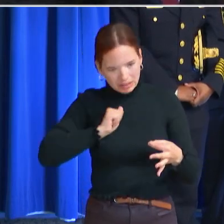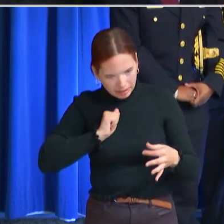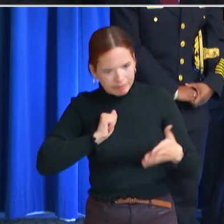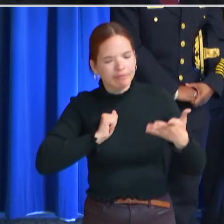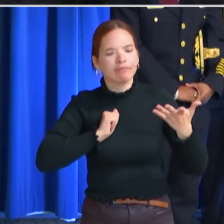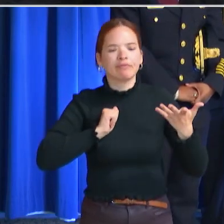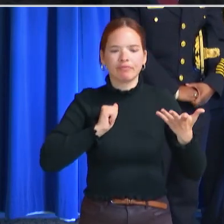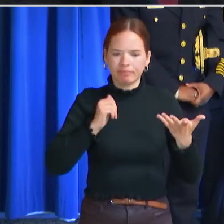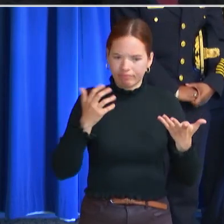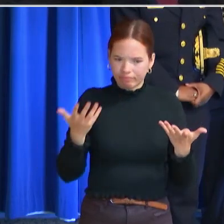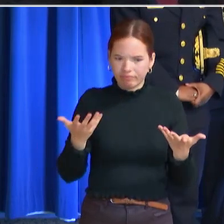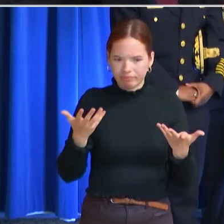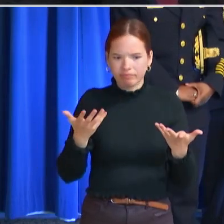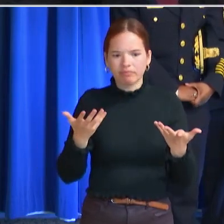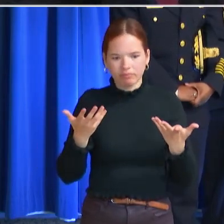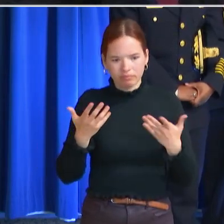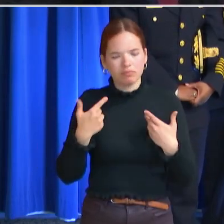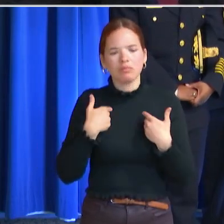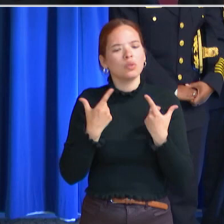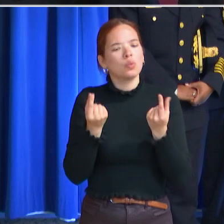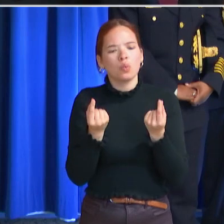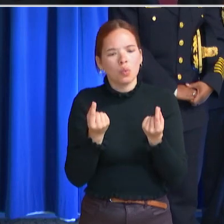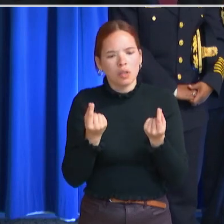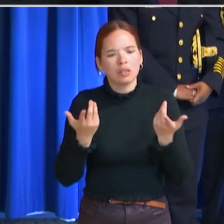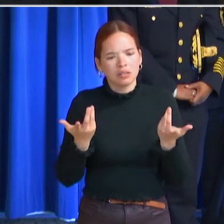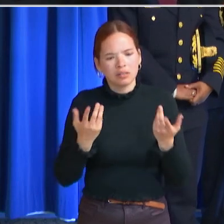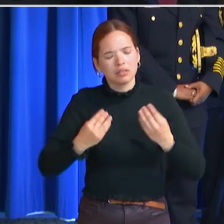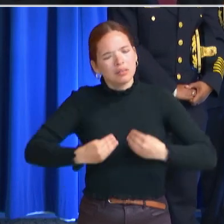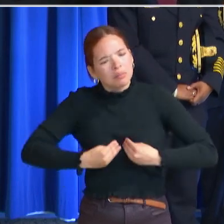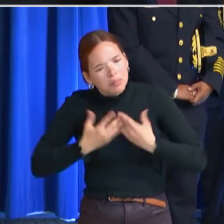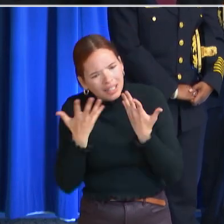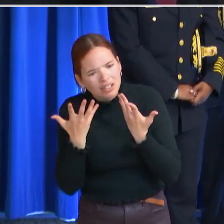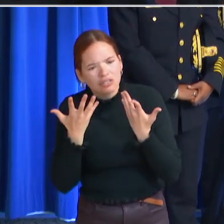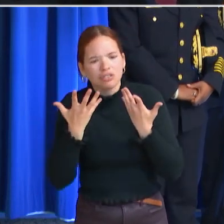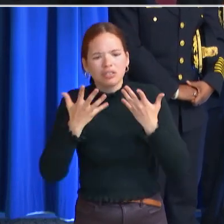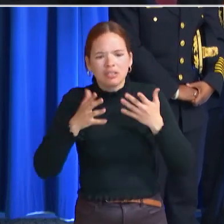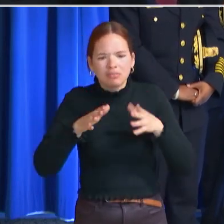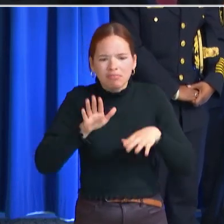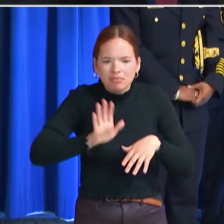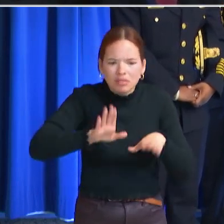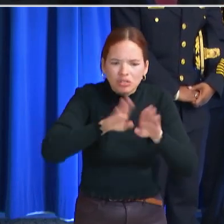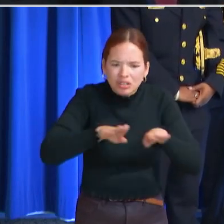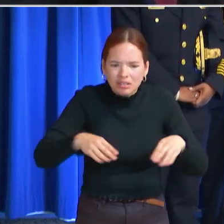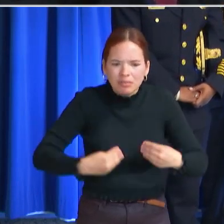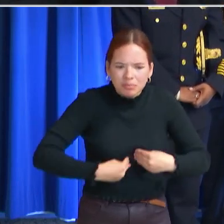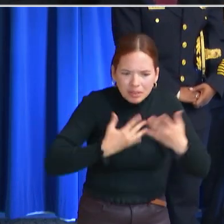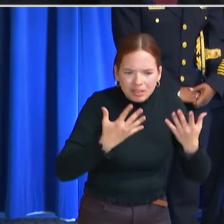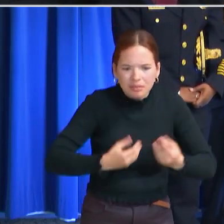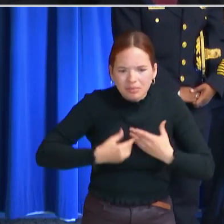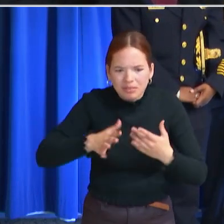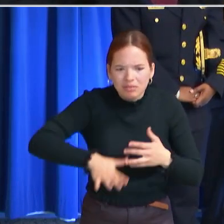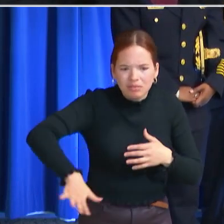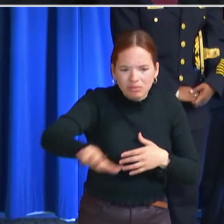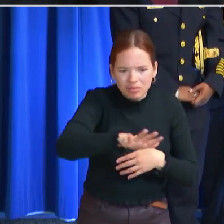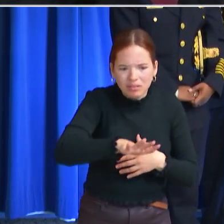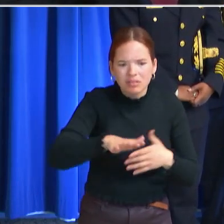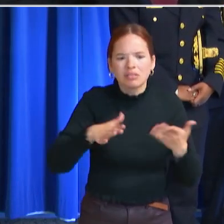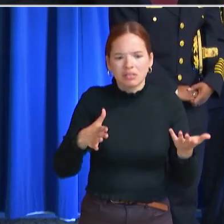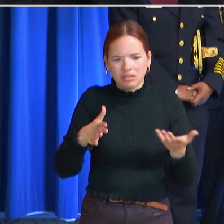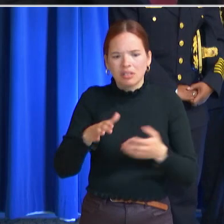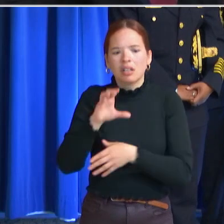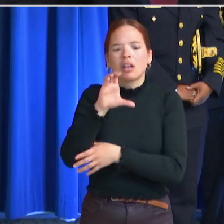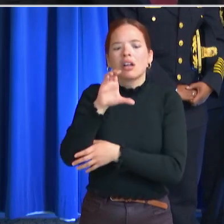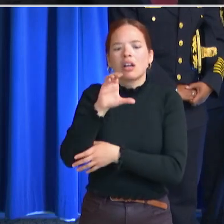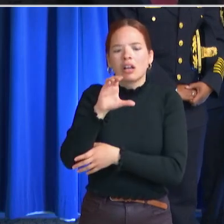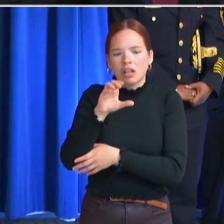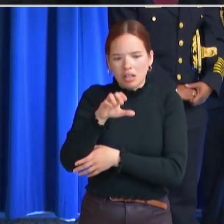Conte, but to inspire young people all across our city. A kid from Carver Terrace to rise up to be the chief of police and now an assistant